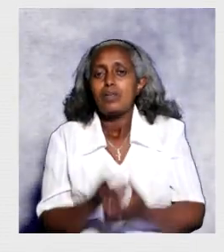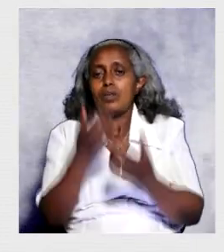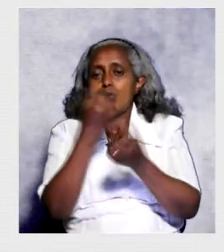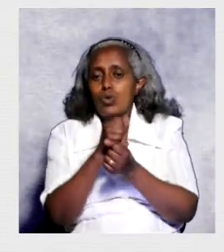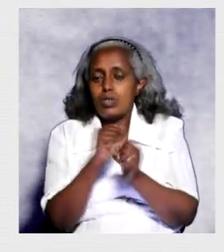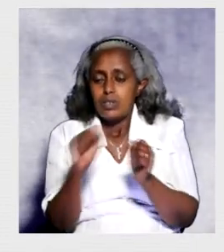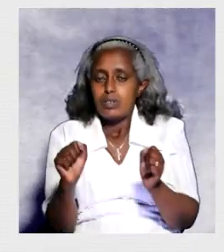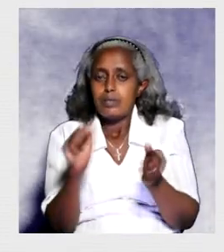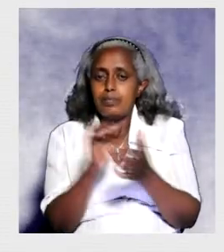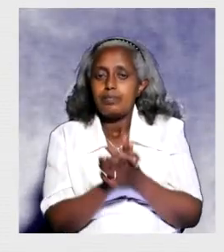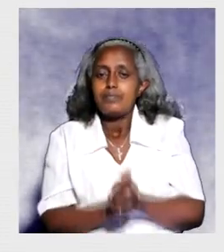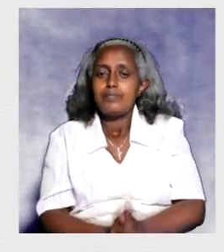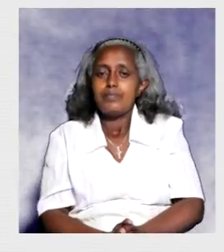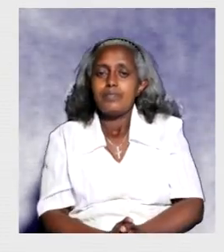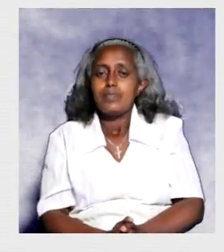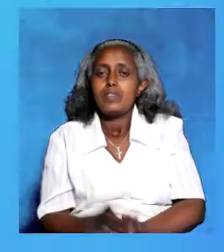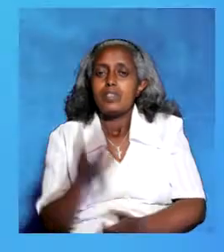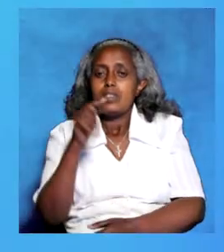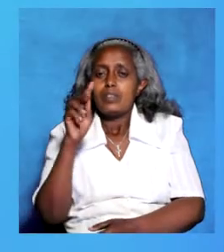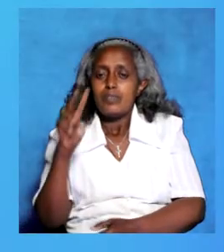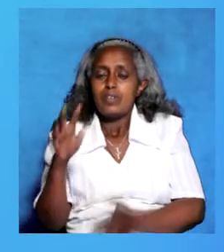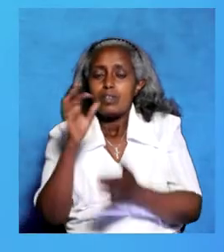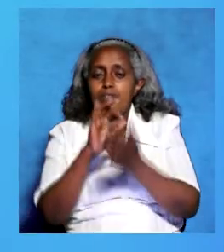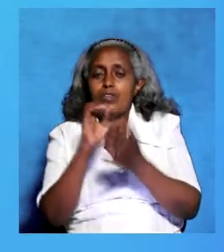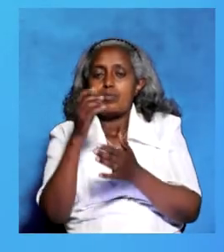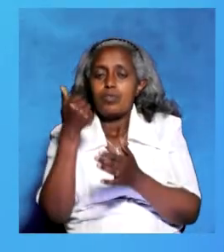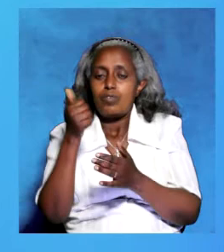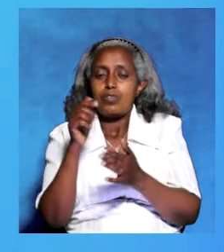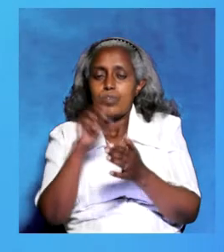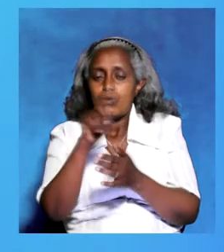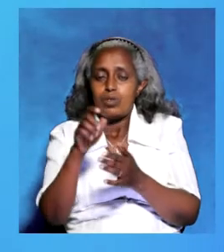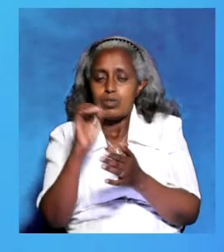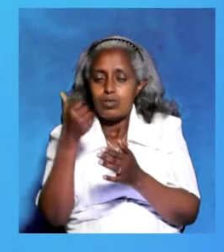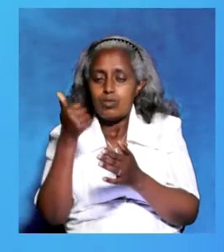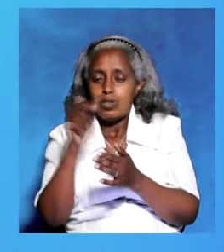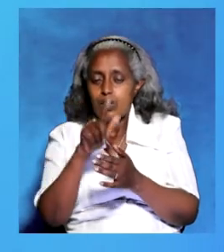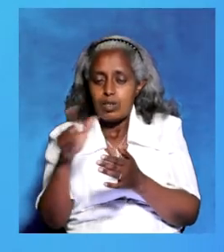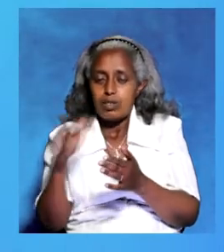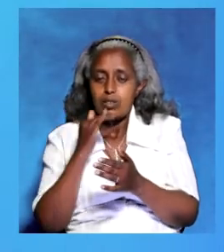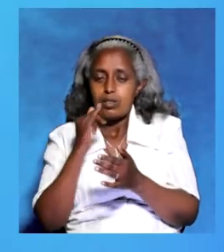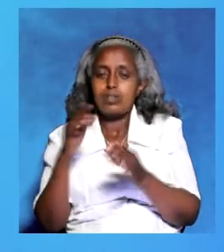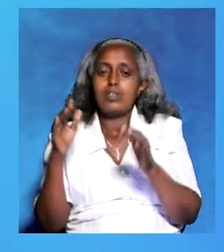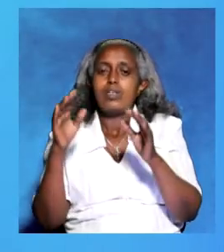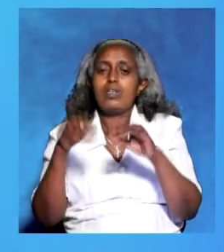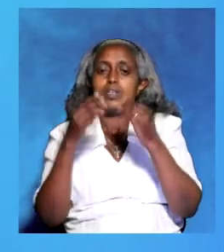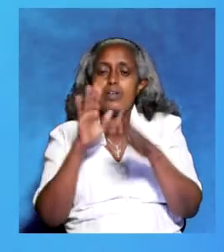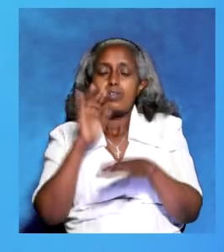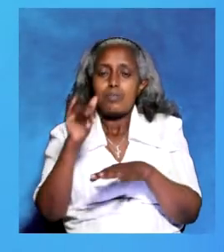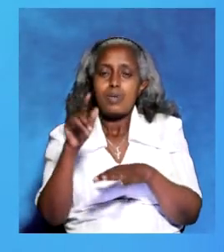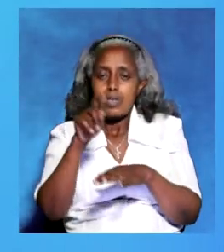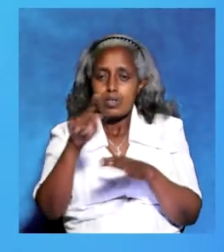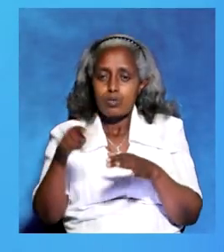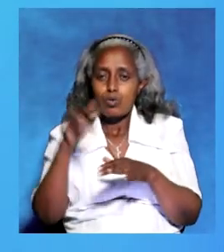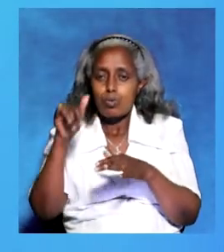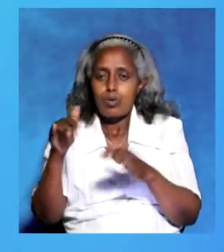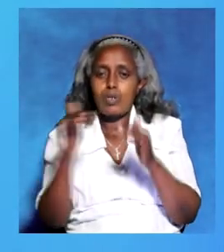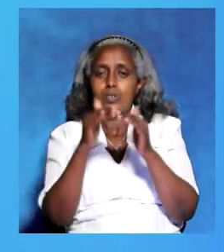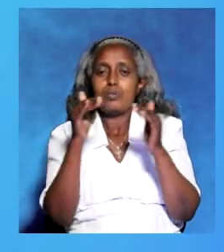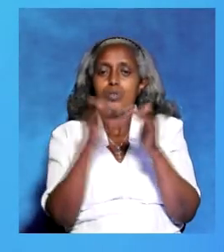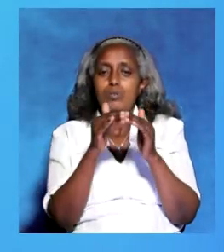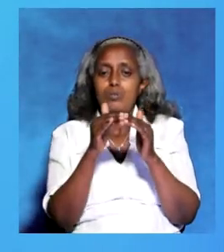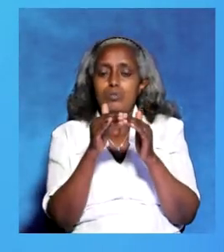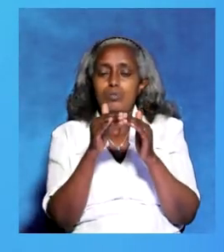solution. The vector form of equation of a line is given by x, y is equal